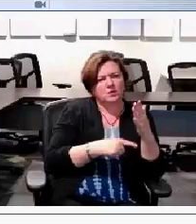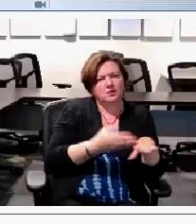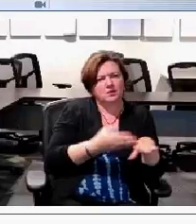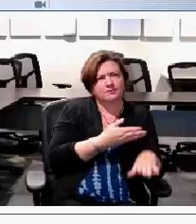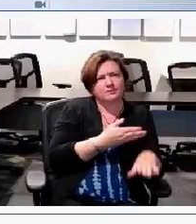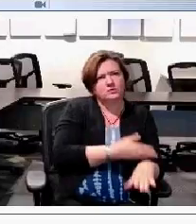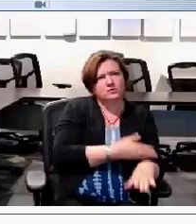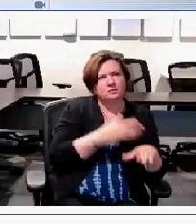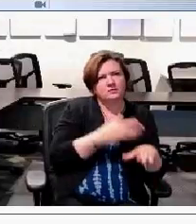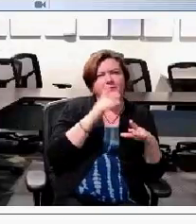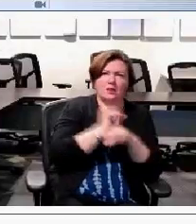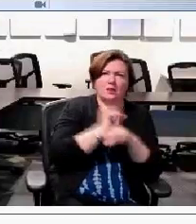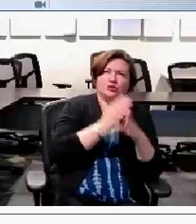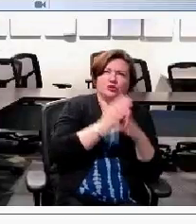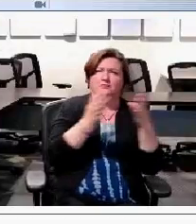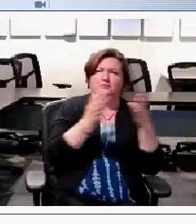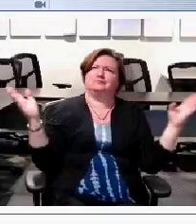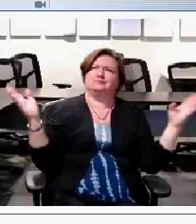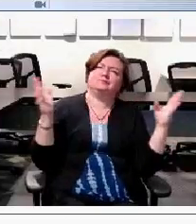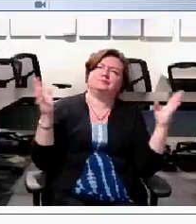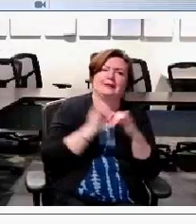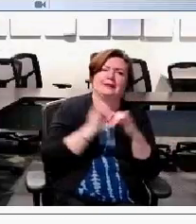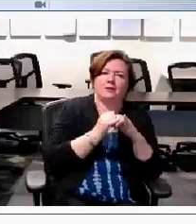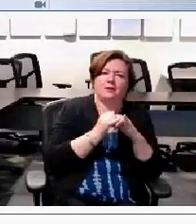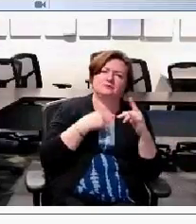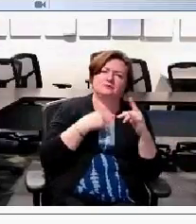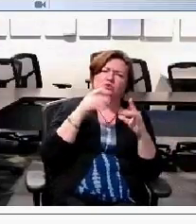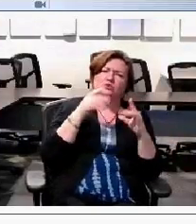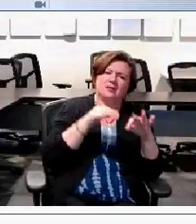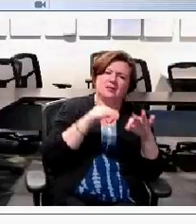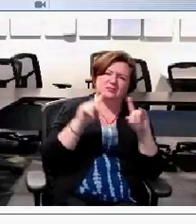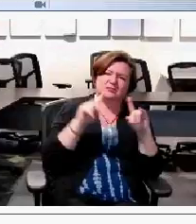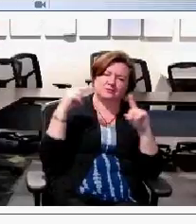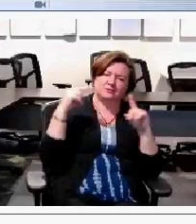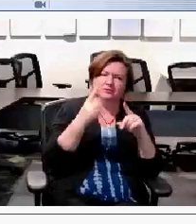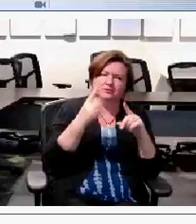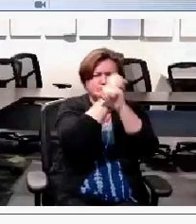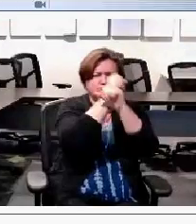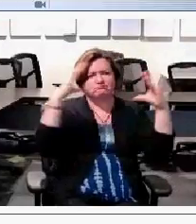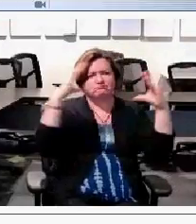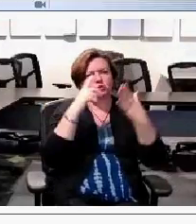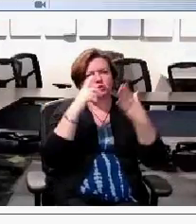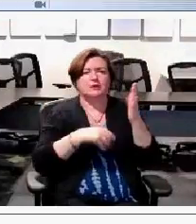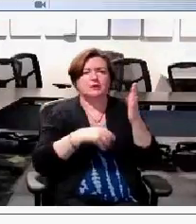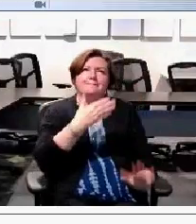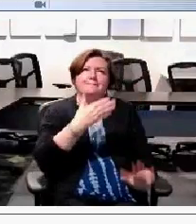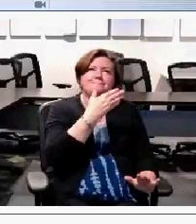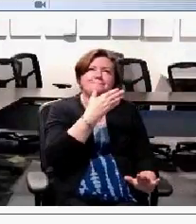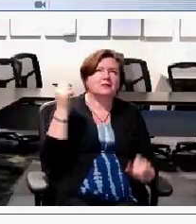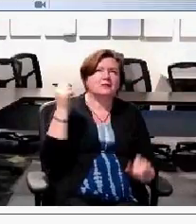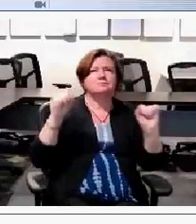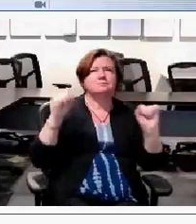services, I would come at it a little bit differently and try to envision what would be the ideal collective